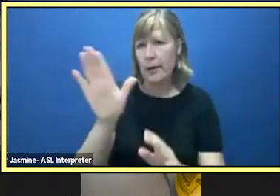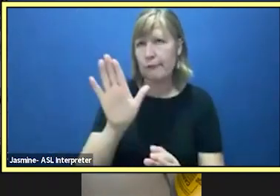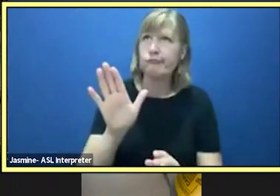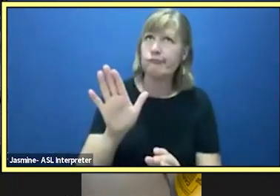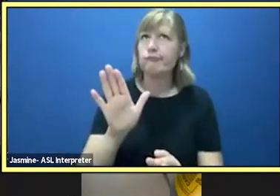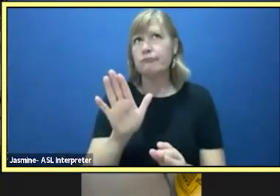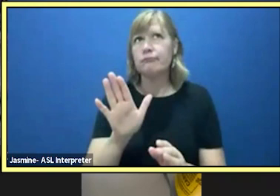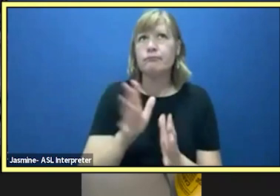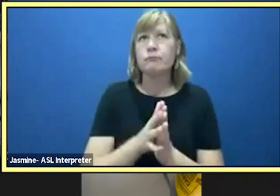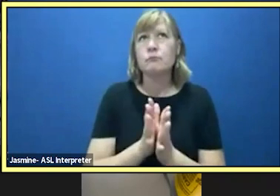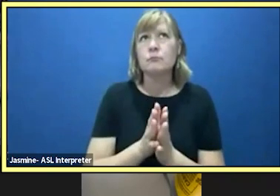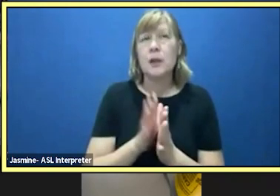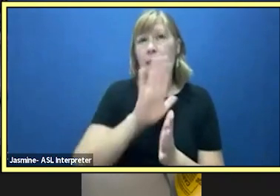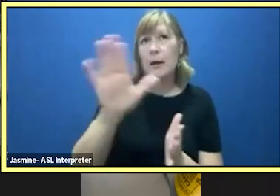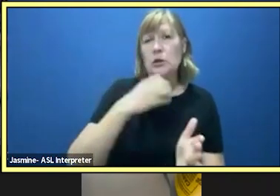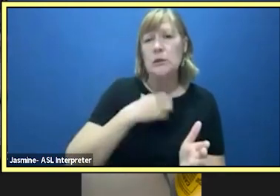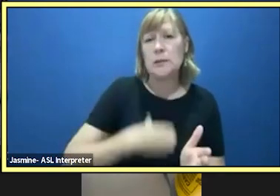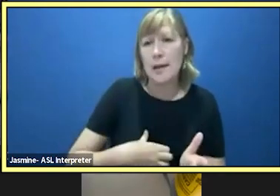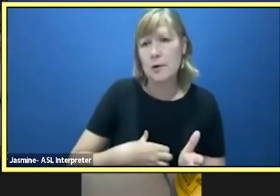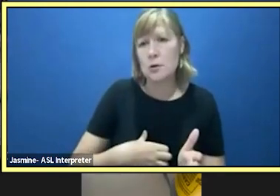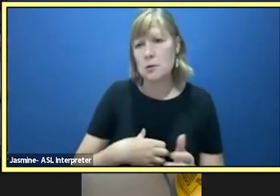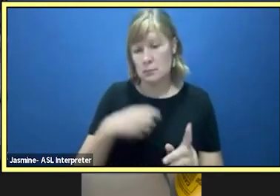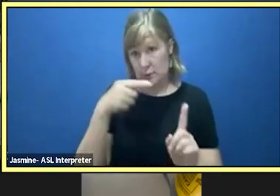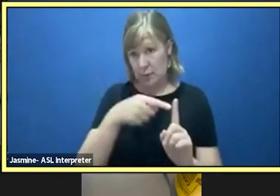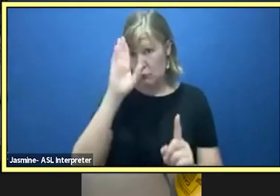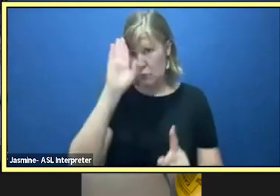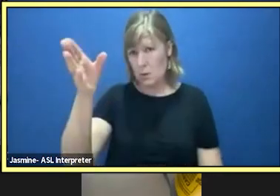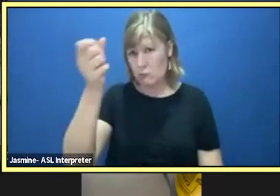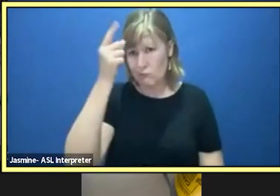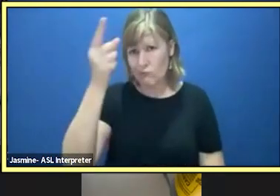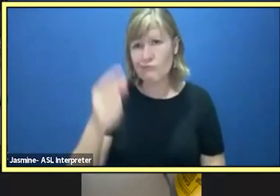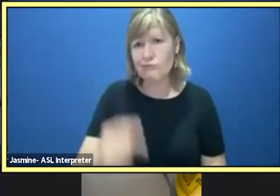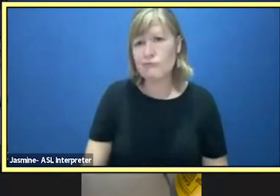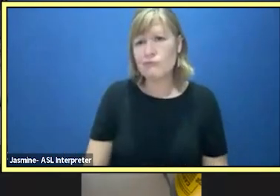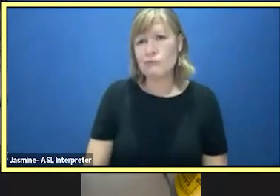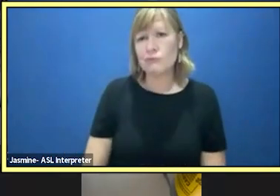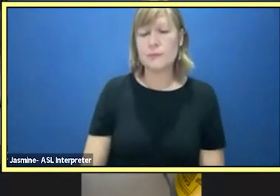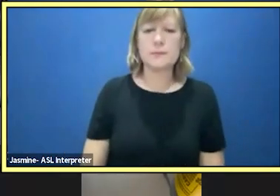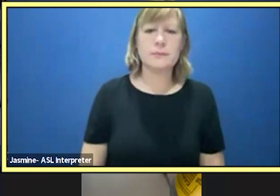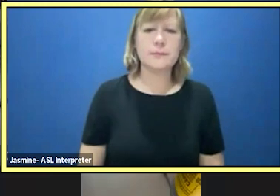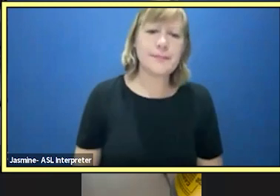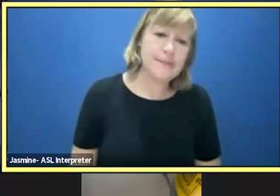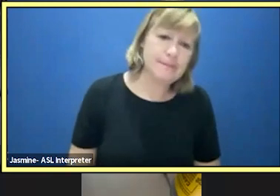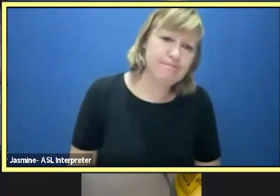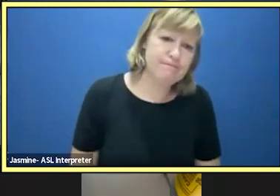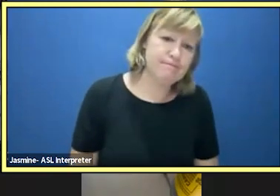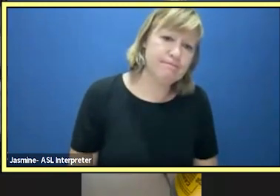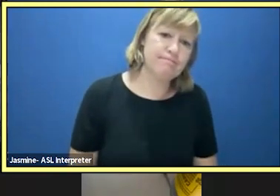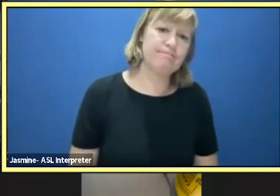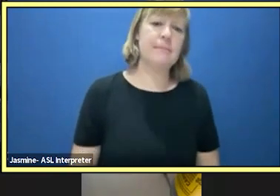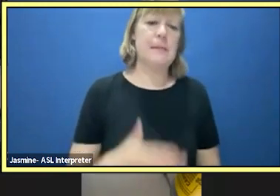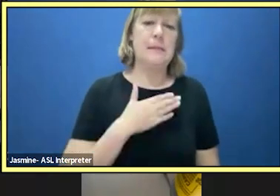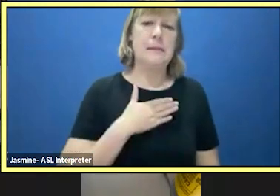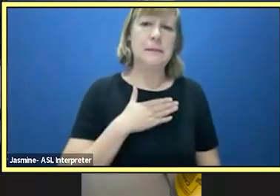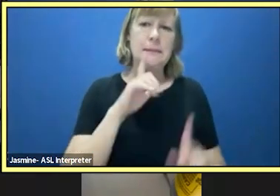desires are? So I think what I would say to that is, first of all, we do hope that folks